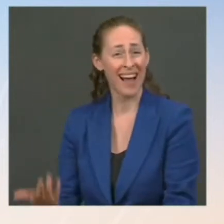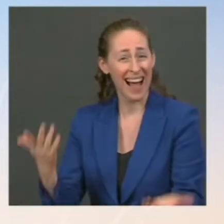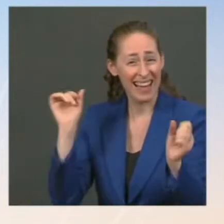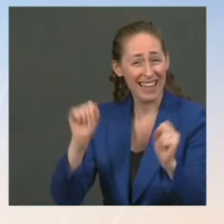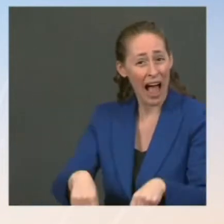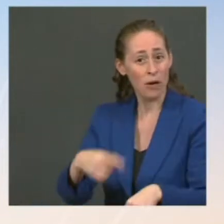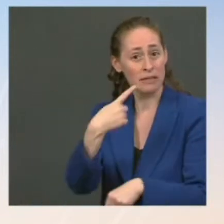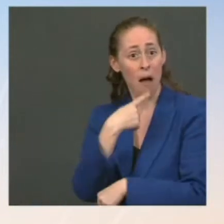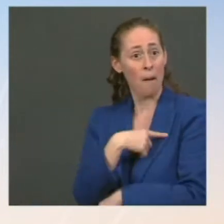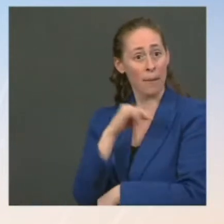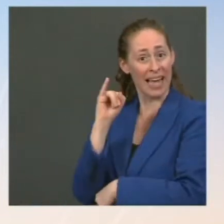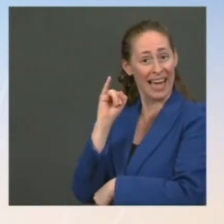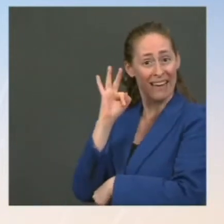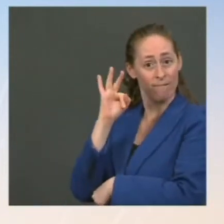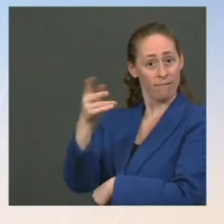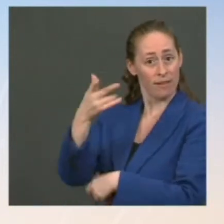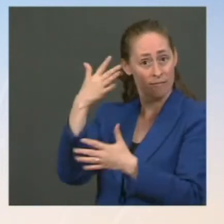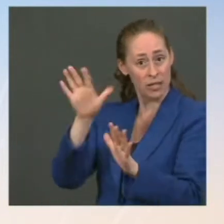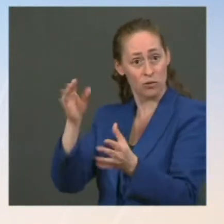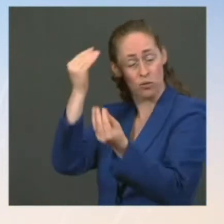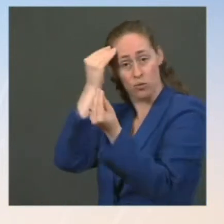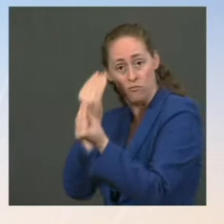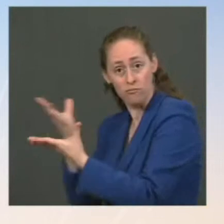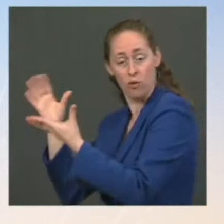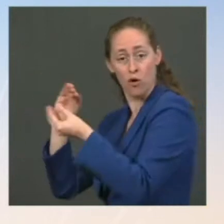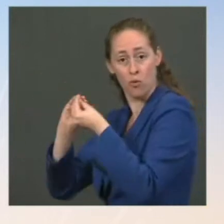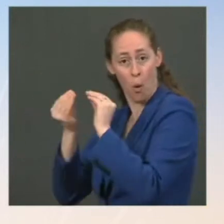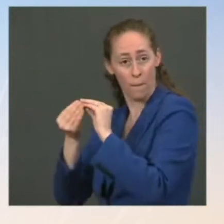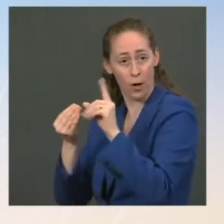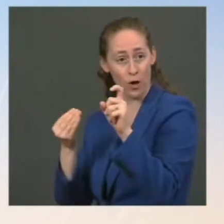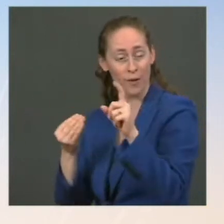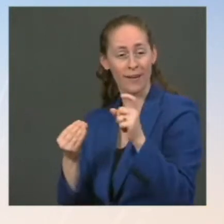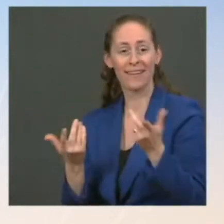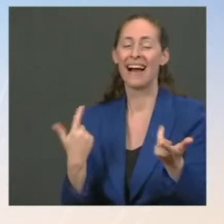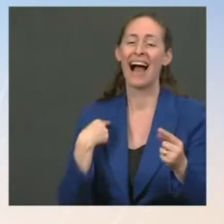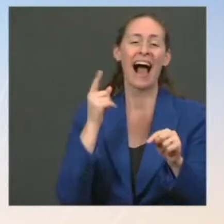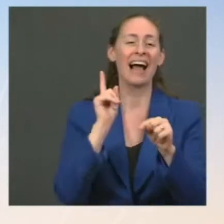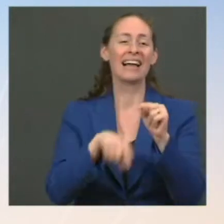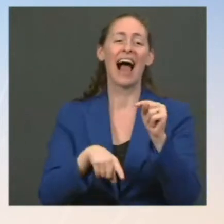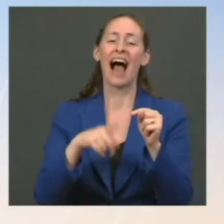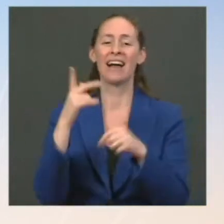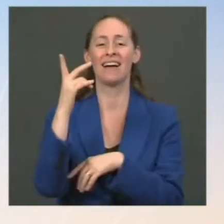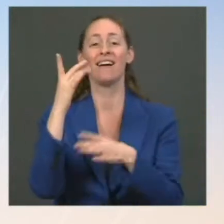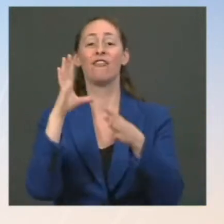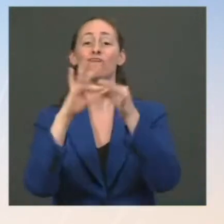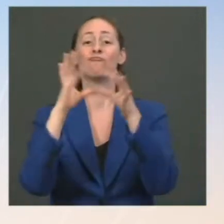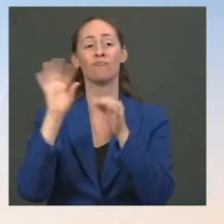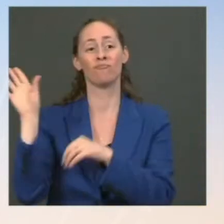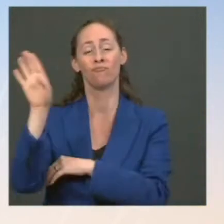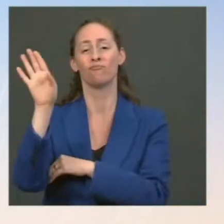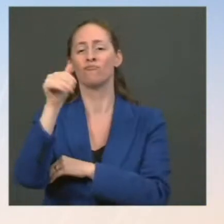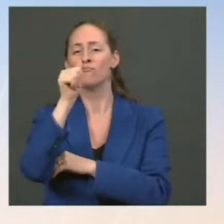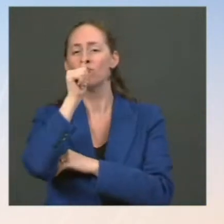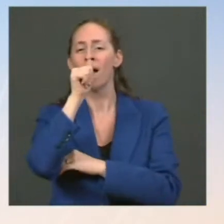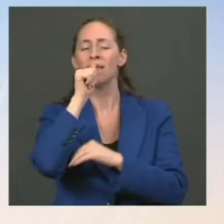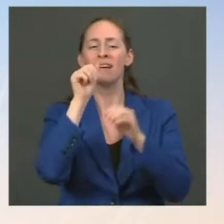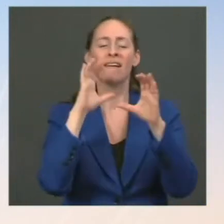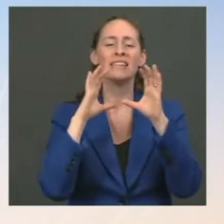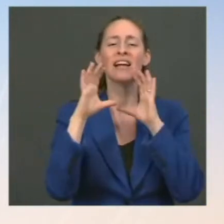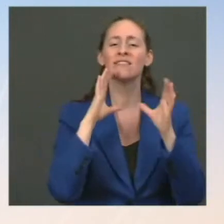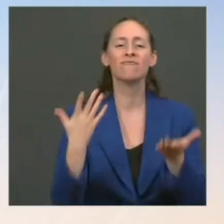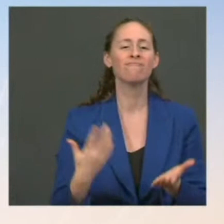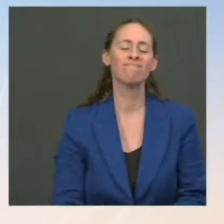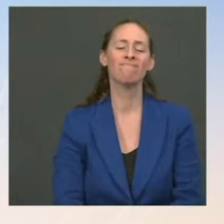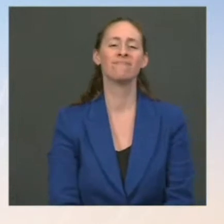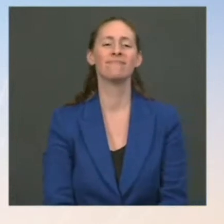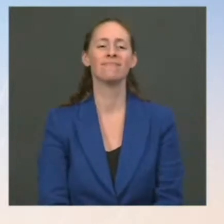where we We'll let them speak for what conversations they've had privately. We're not going to provide more detail from here. Okay, and what is your understanding on what happens